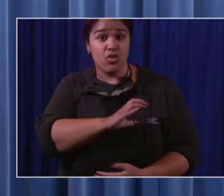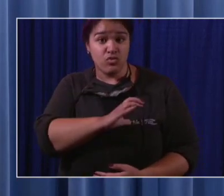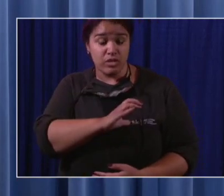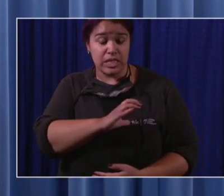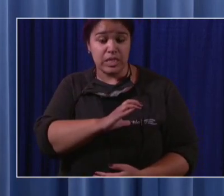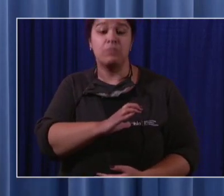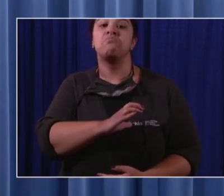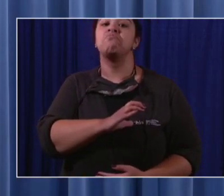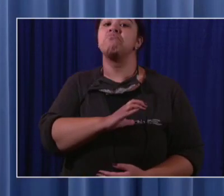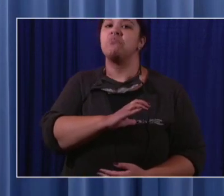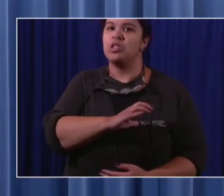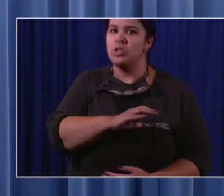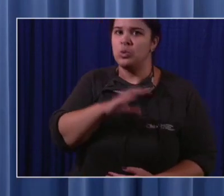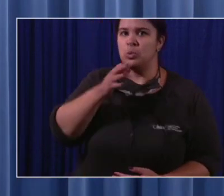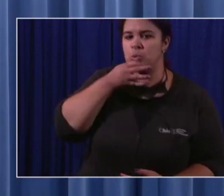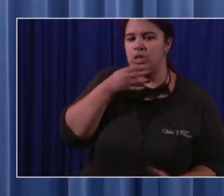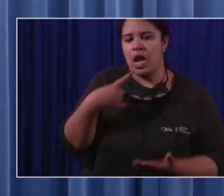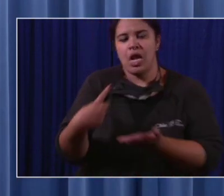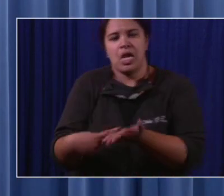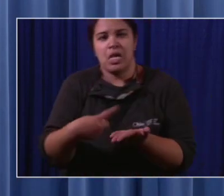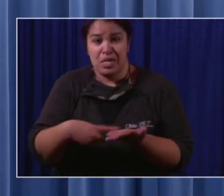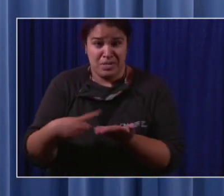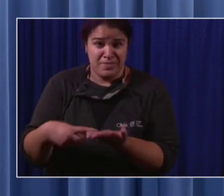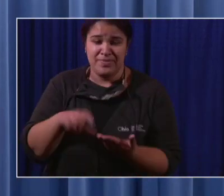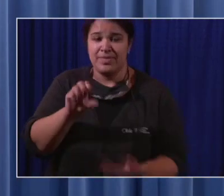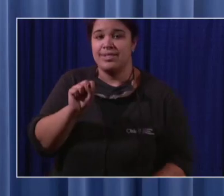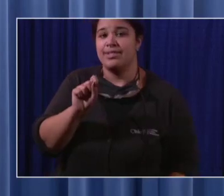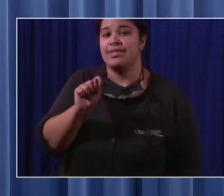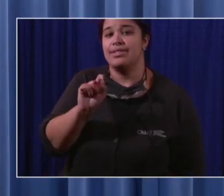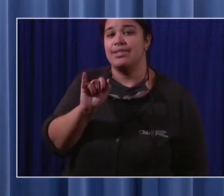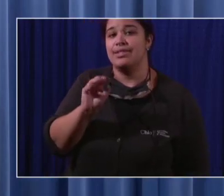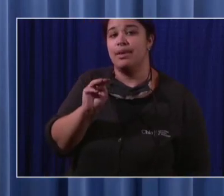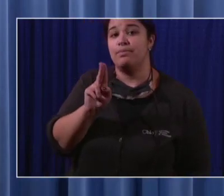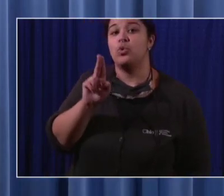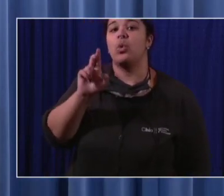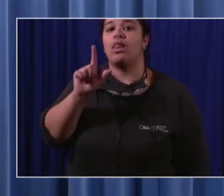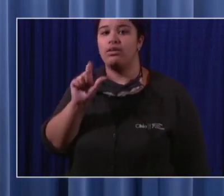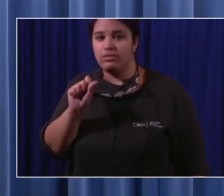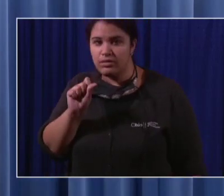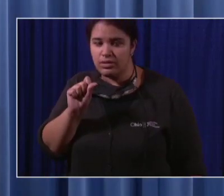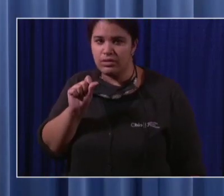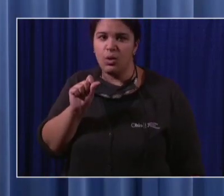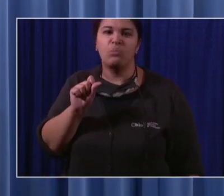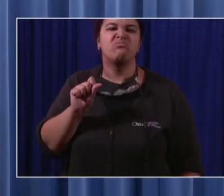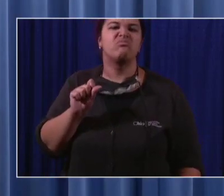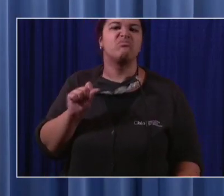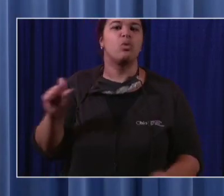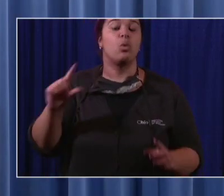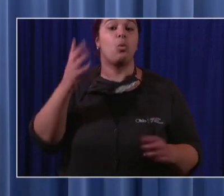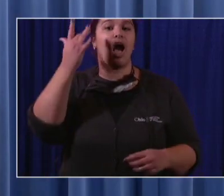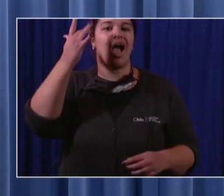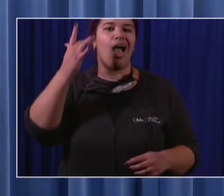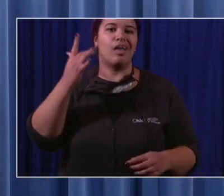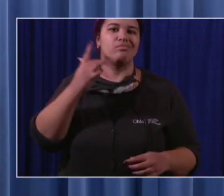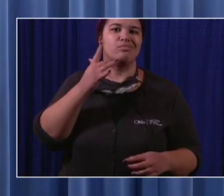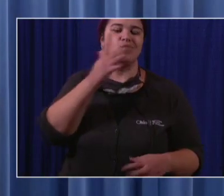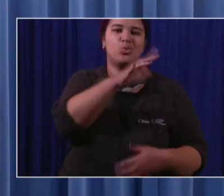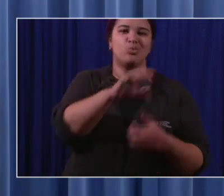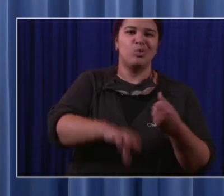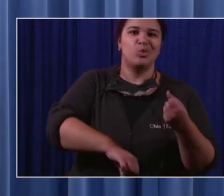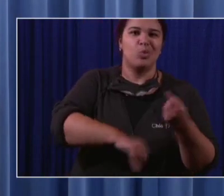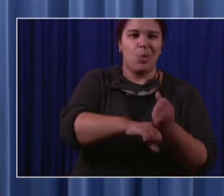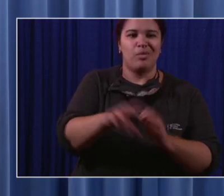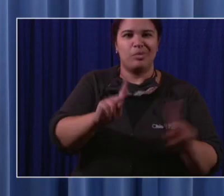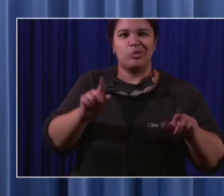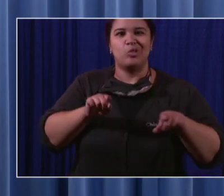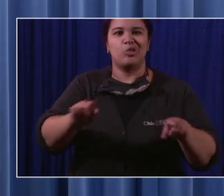round of stimulus or COVID response. I'm wondering what you think are the top priorities for your administration and also